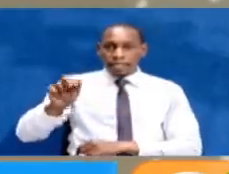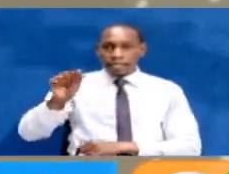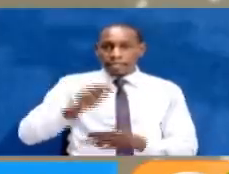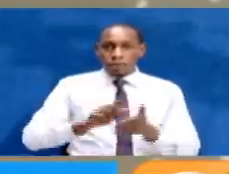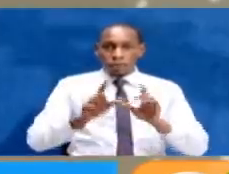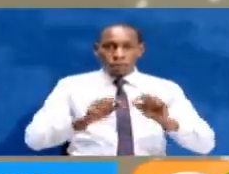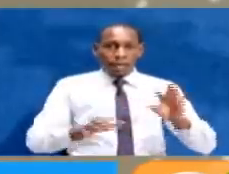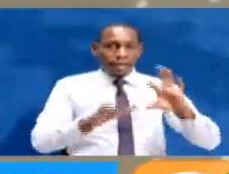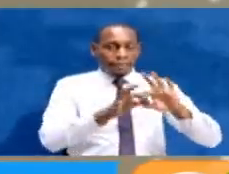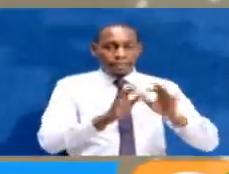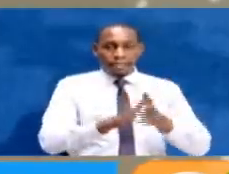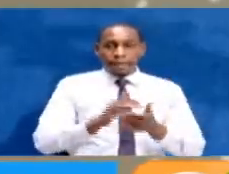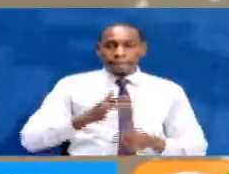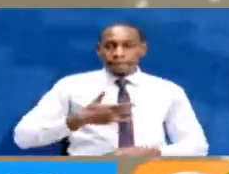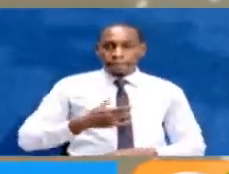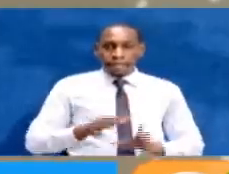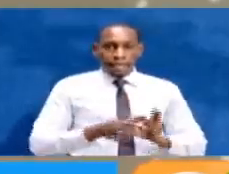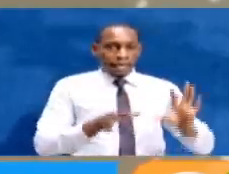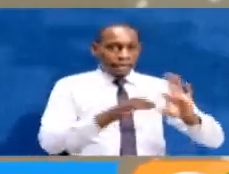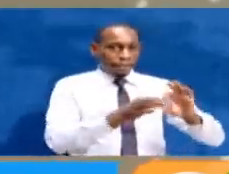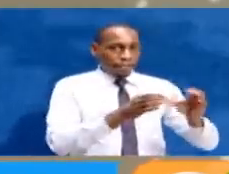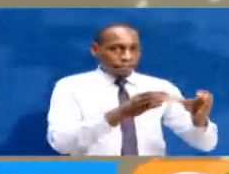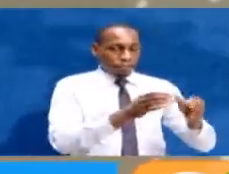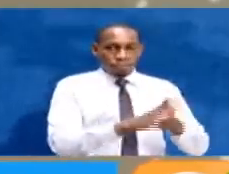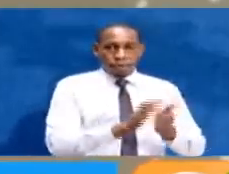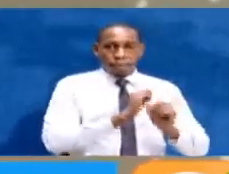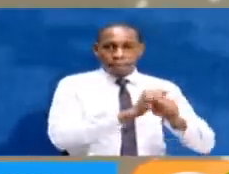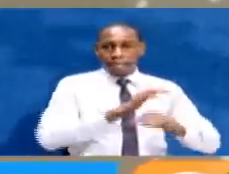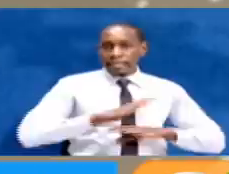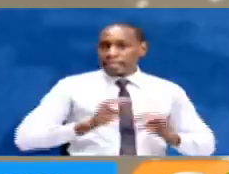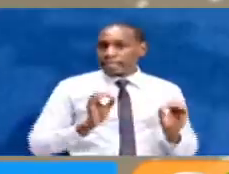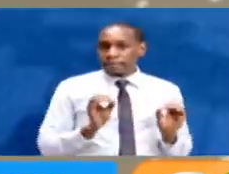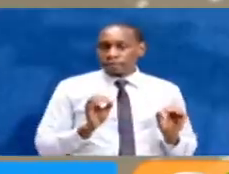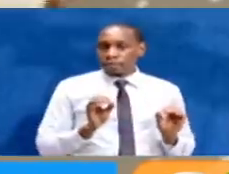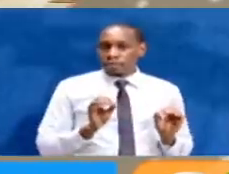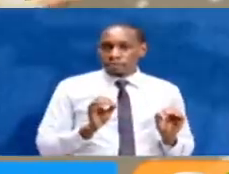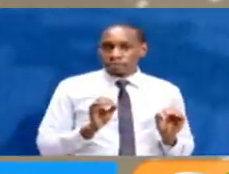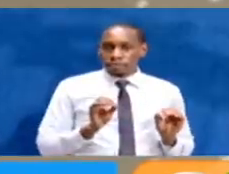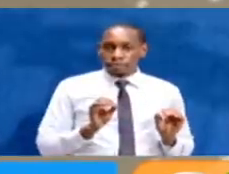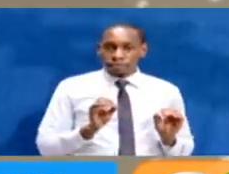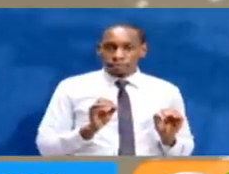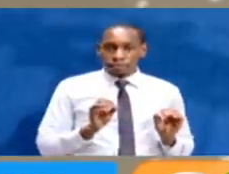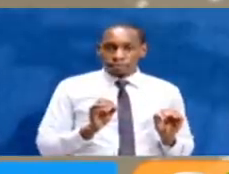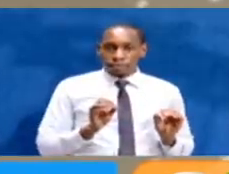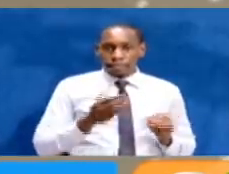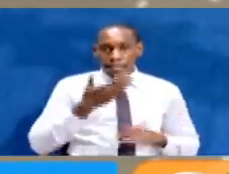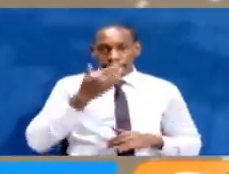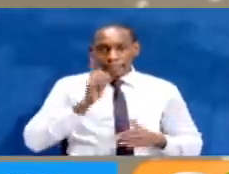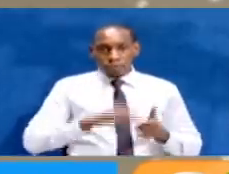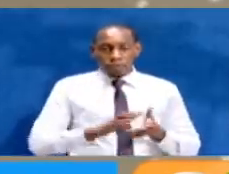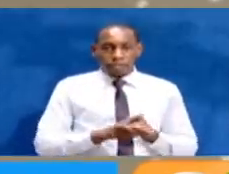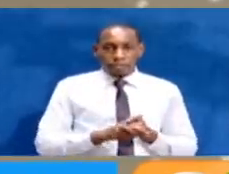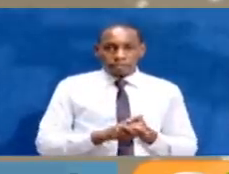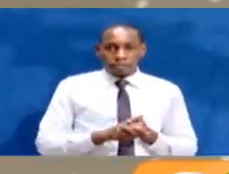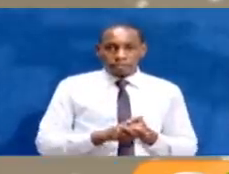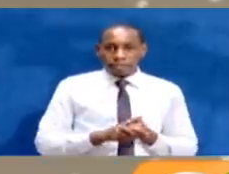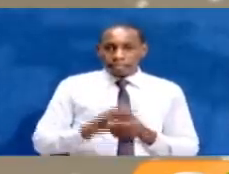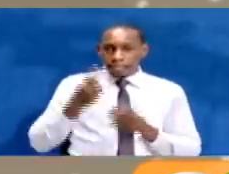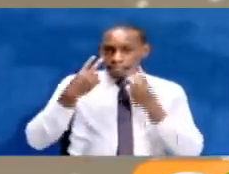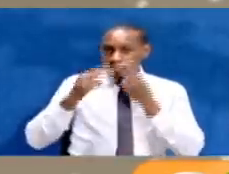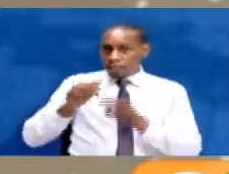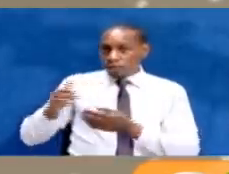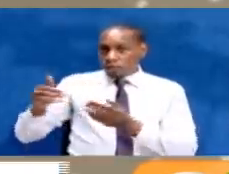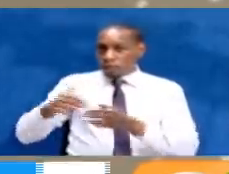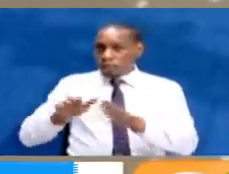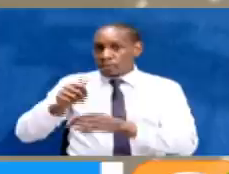There'll be more. Somebody will feel, under this umbrella, I'm not well covered or well shielded from the rain. So I think I can see some space in the